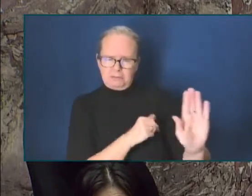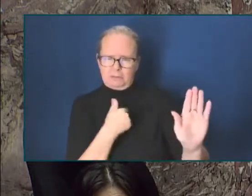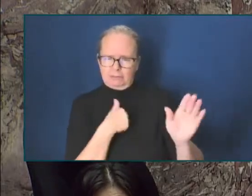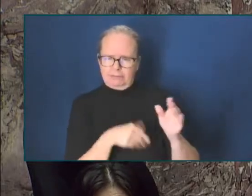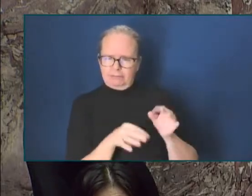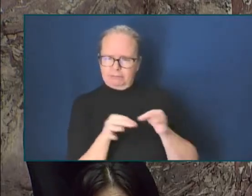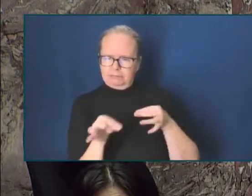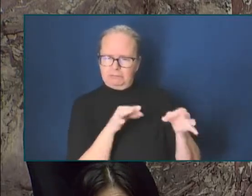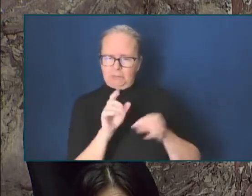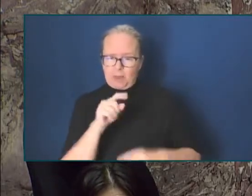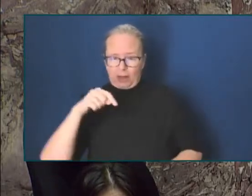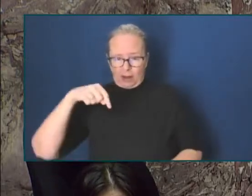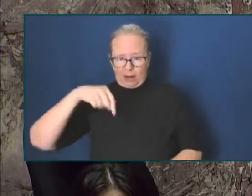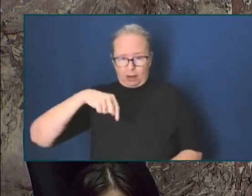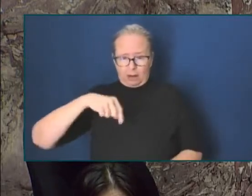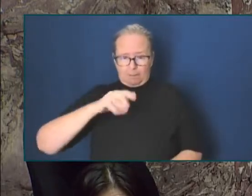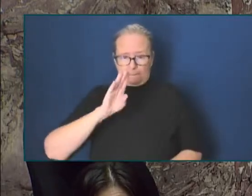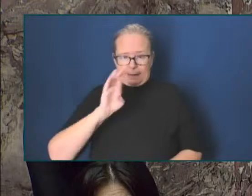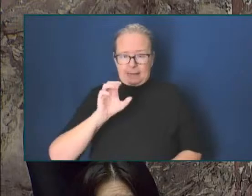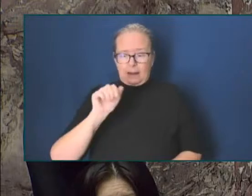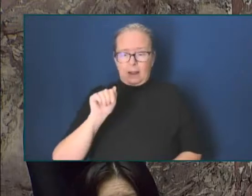healthcare systems in the country.